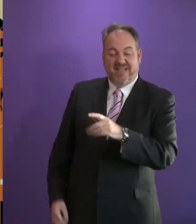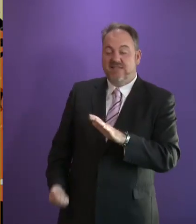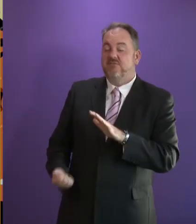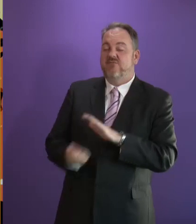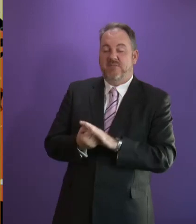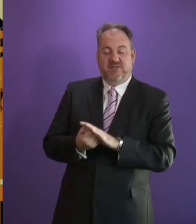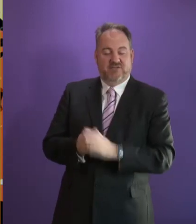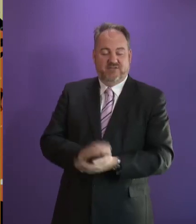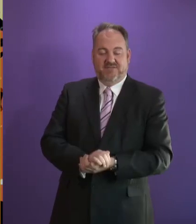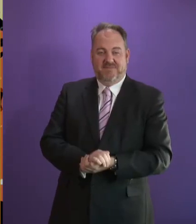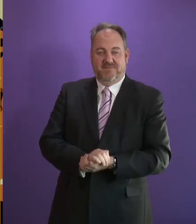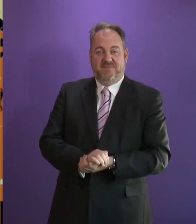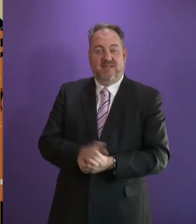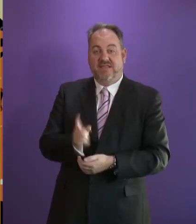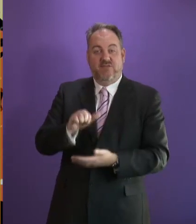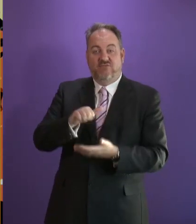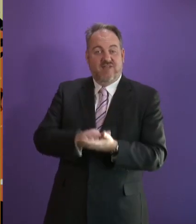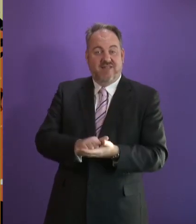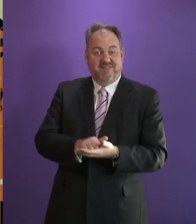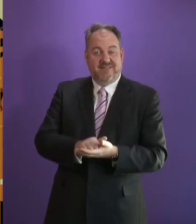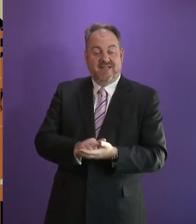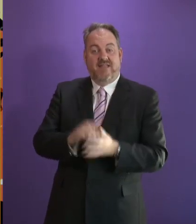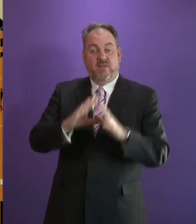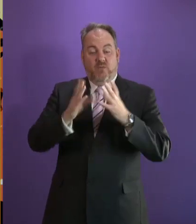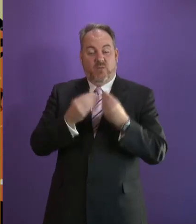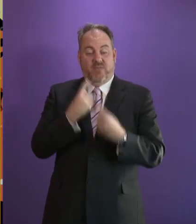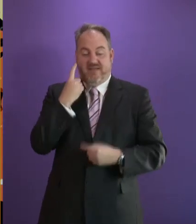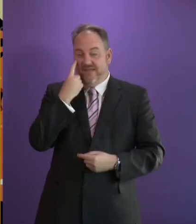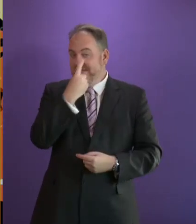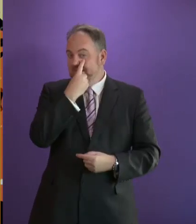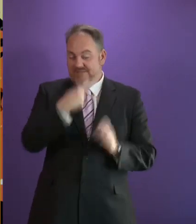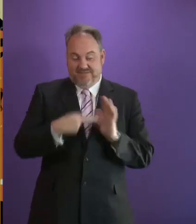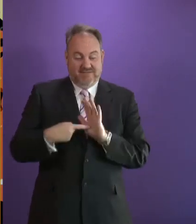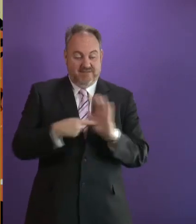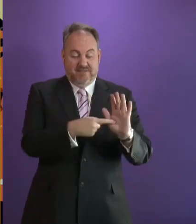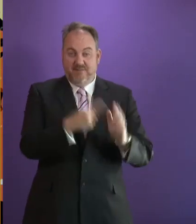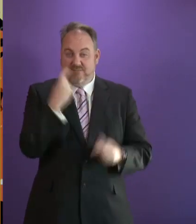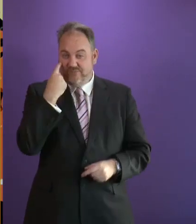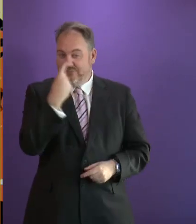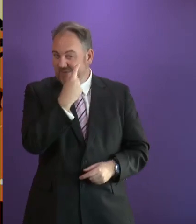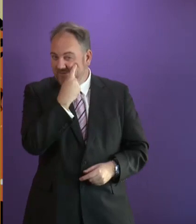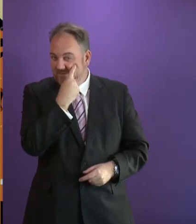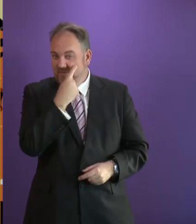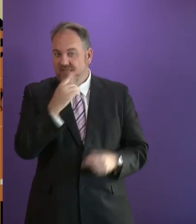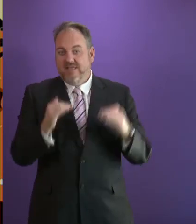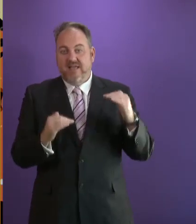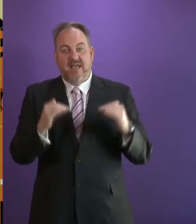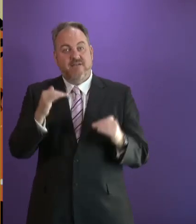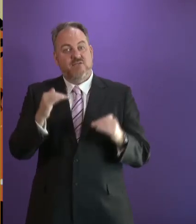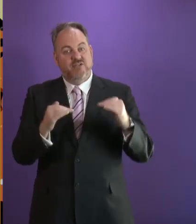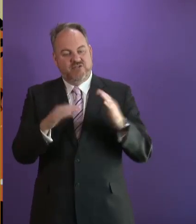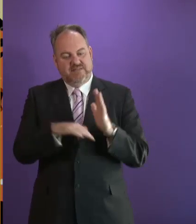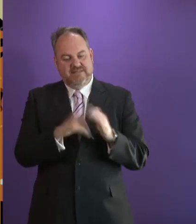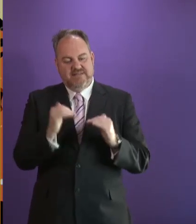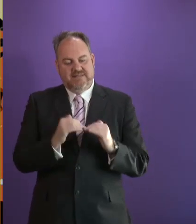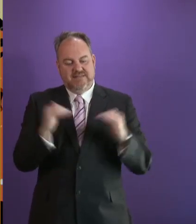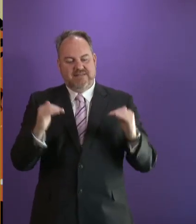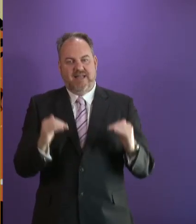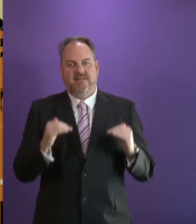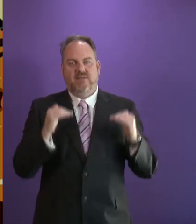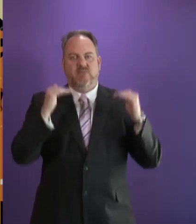nonsense, it's also utterly inaccurate because all the evidence tells us that when we have quotas, the average merit of